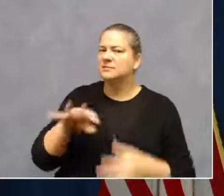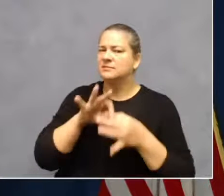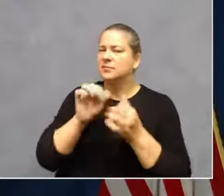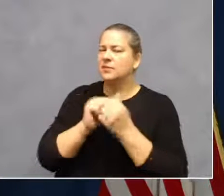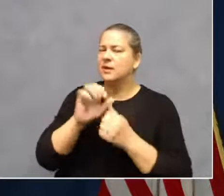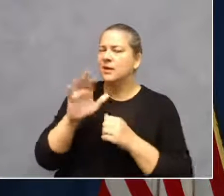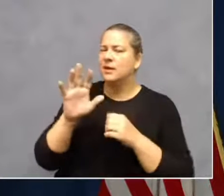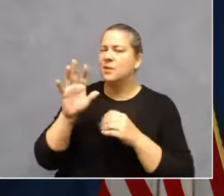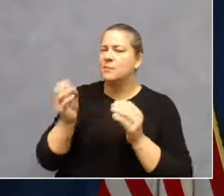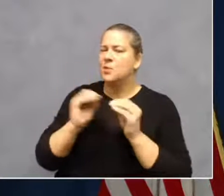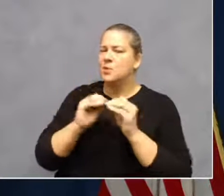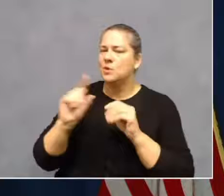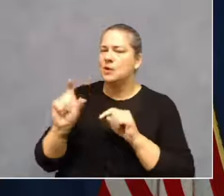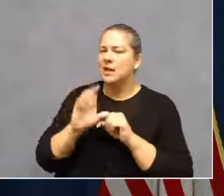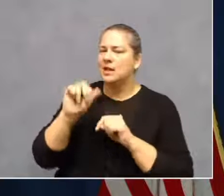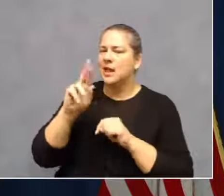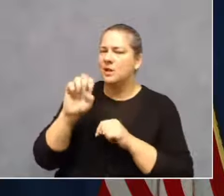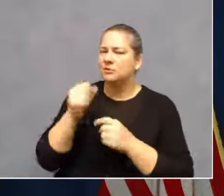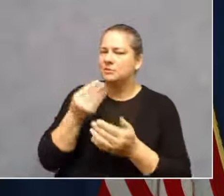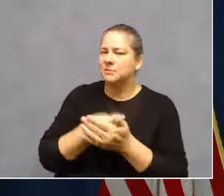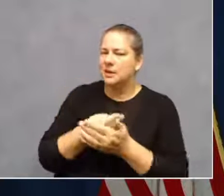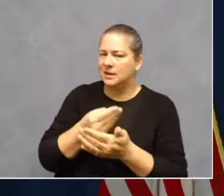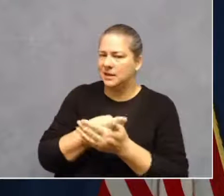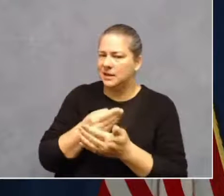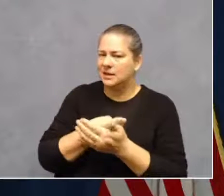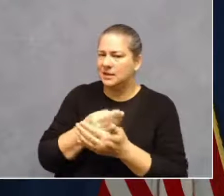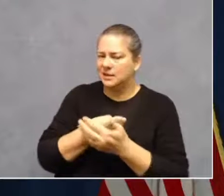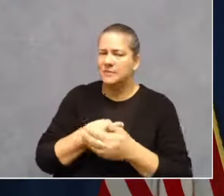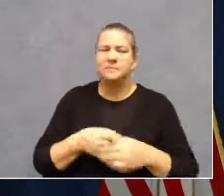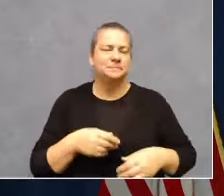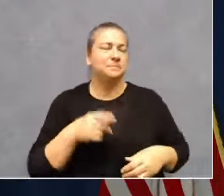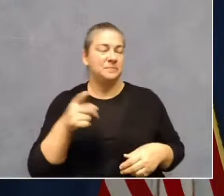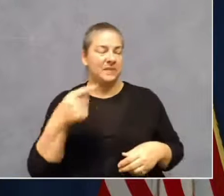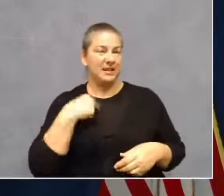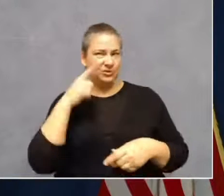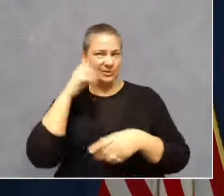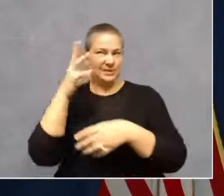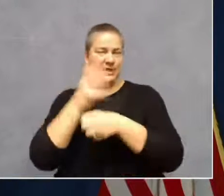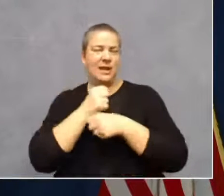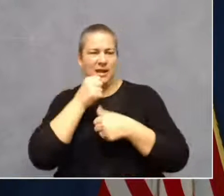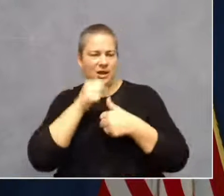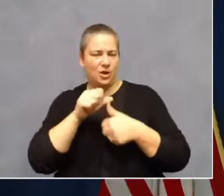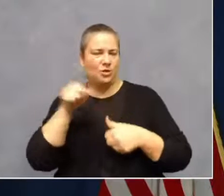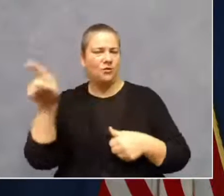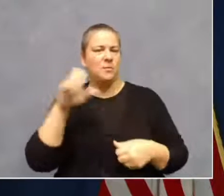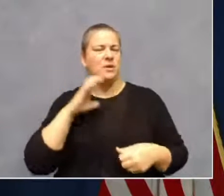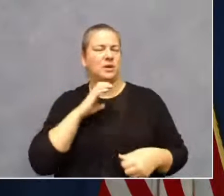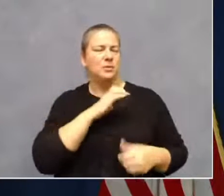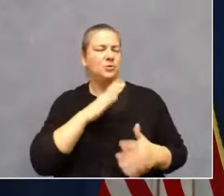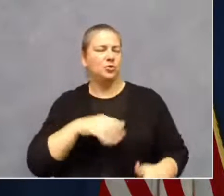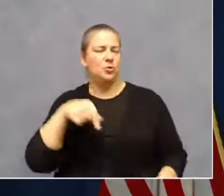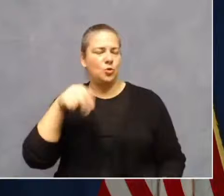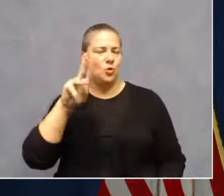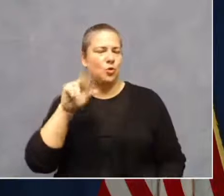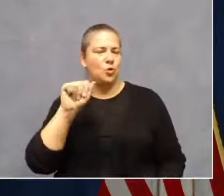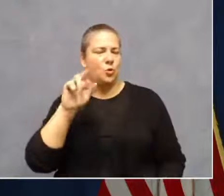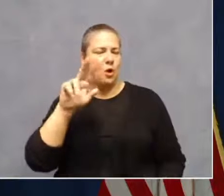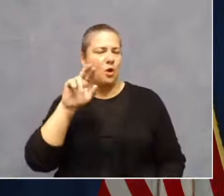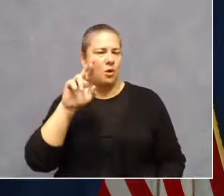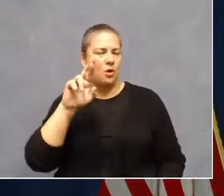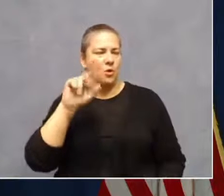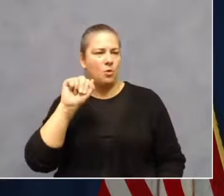with that and reached a decision. So I just got a letter from Commissioner Quarles today asking for at least a couple $1